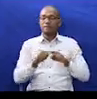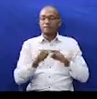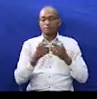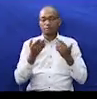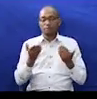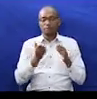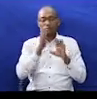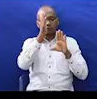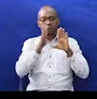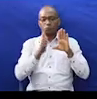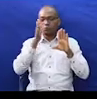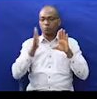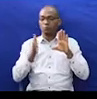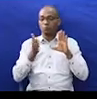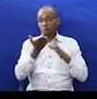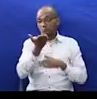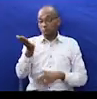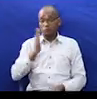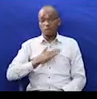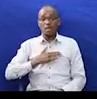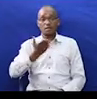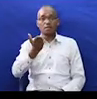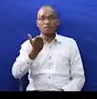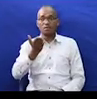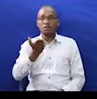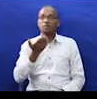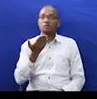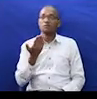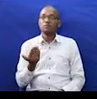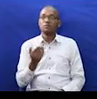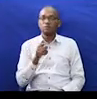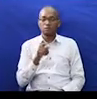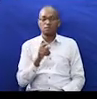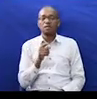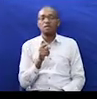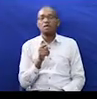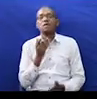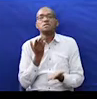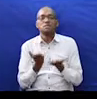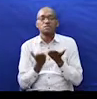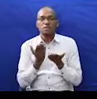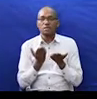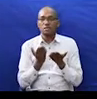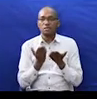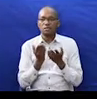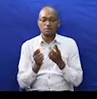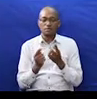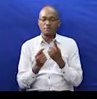like. Now we have about three triangles which are similar. The first triangle